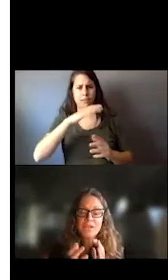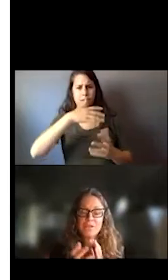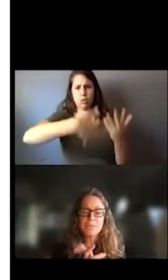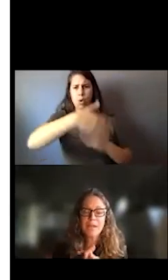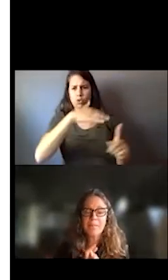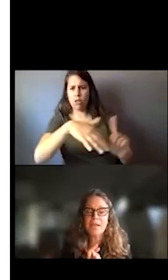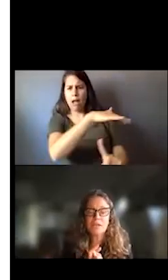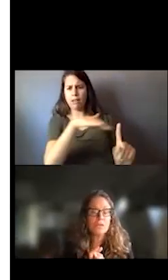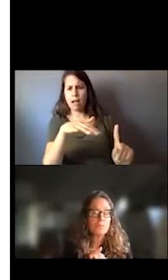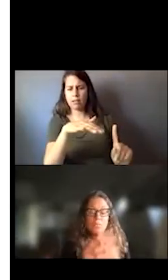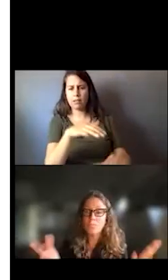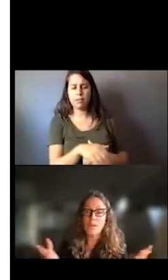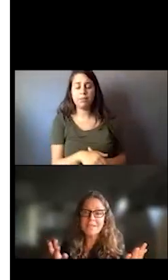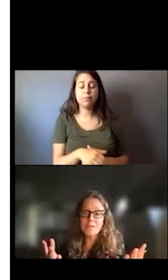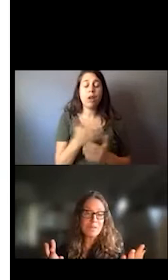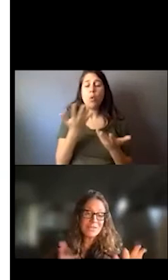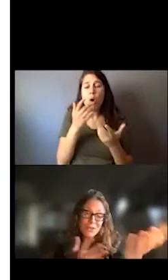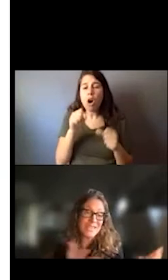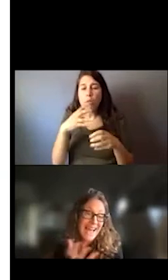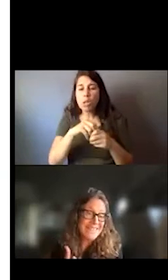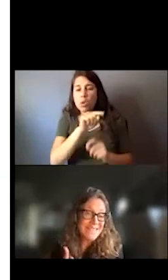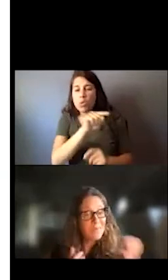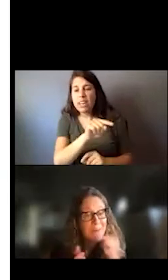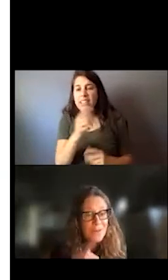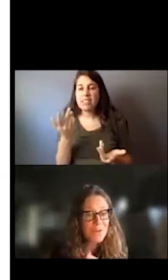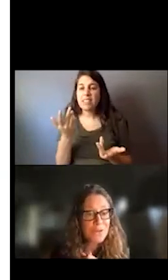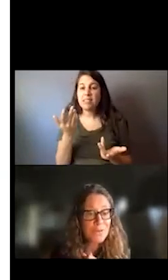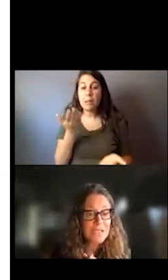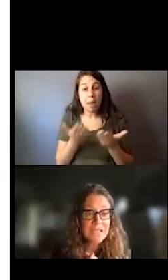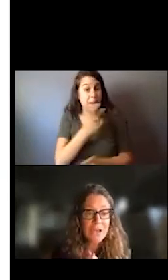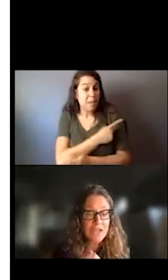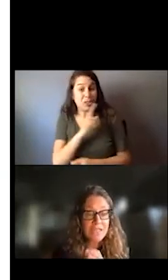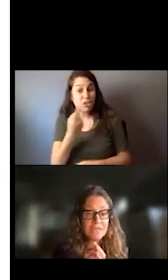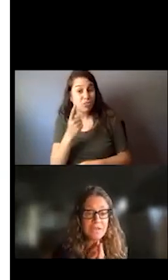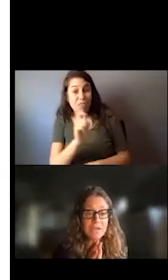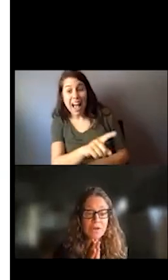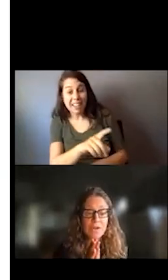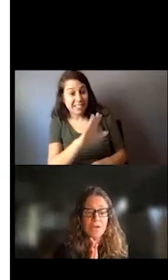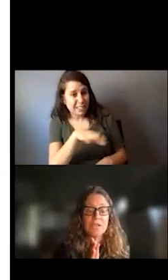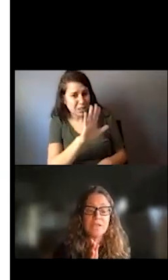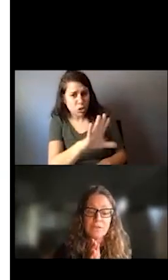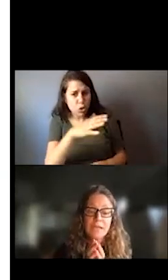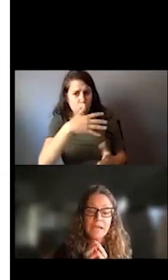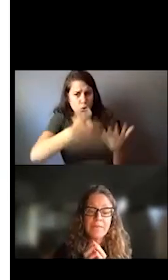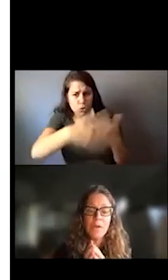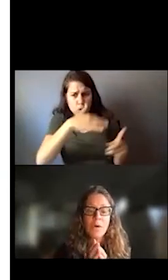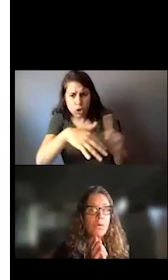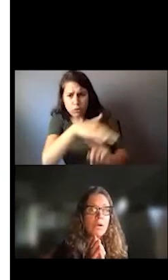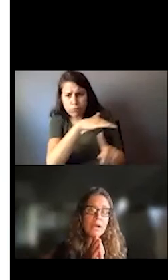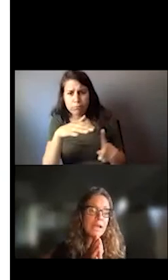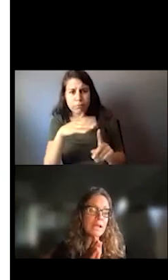The initiatives under this bucket might include ways in which patients are just asked about their social risks in the context of clinical care